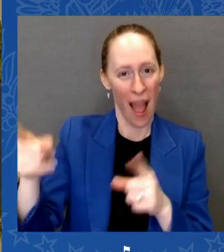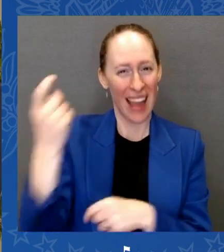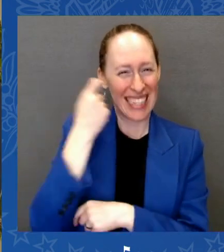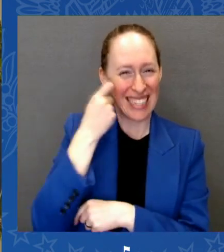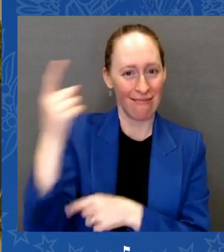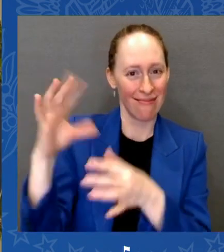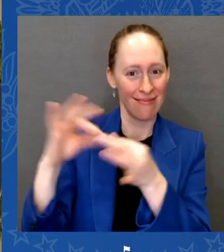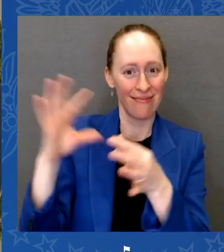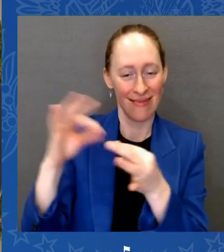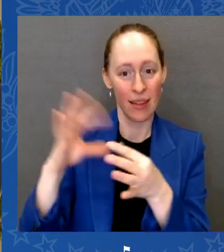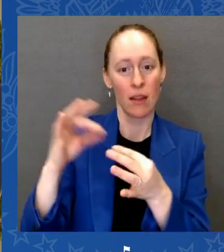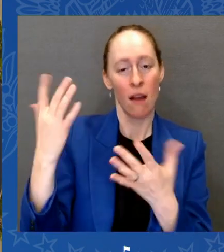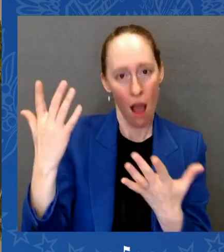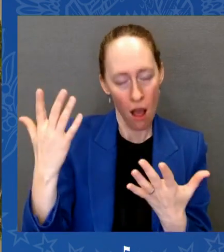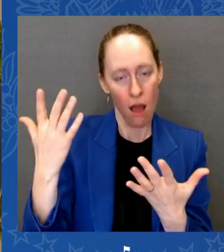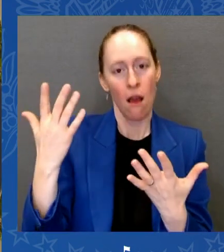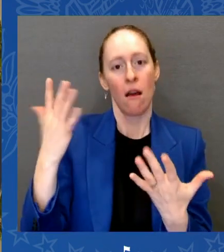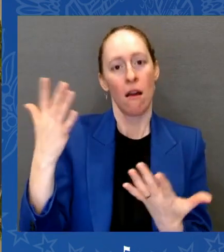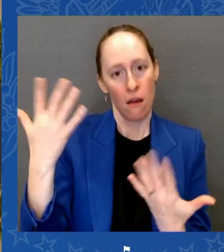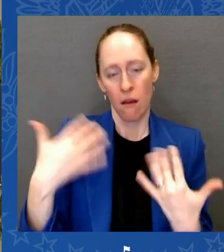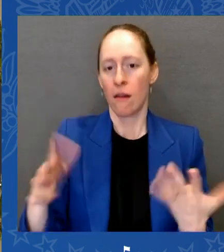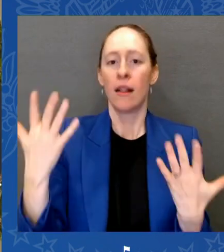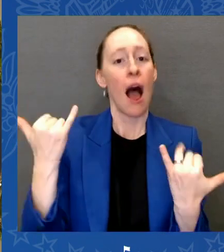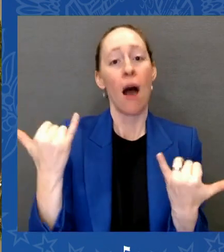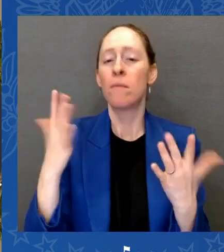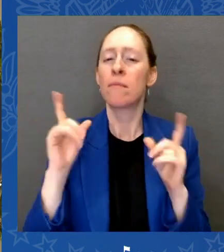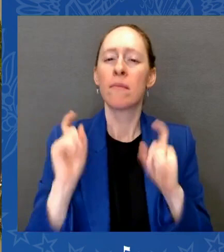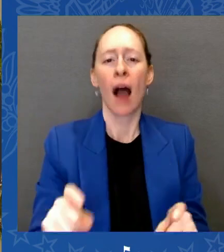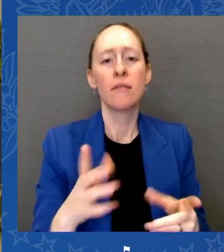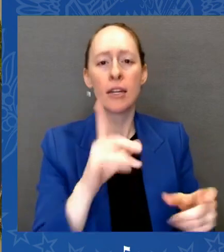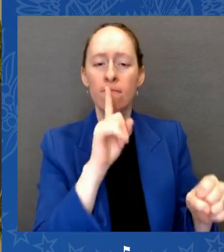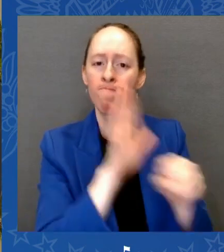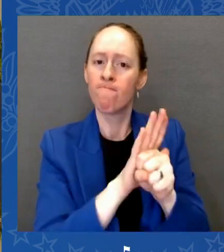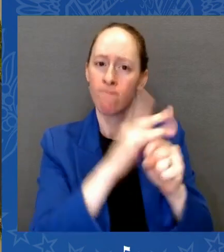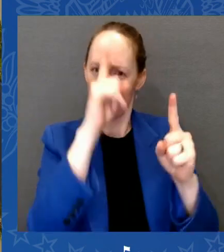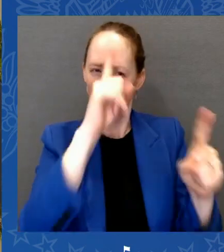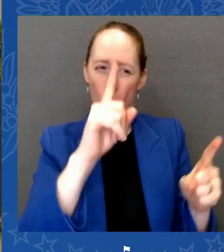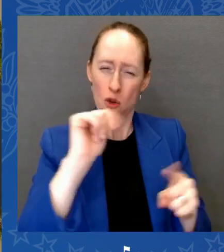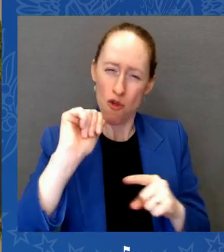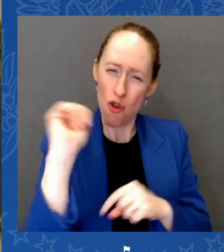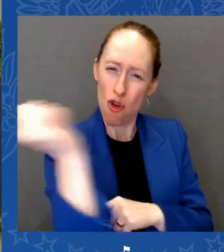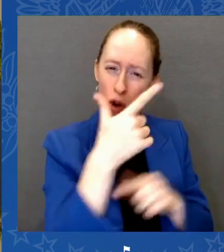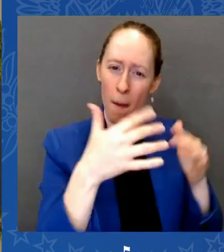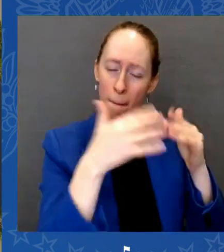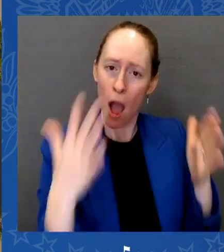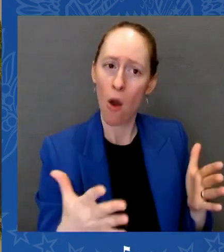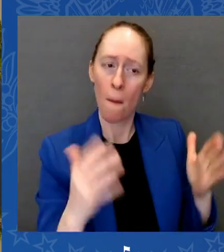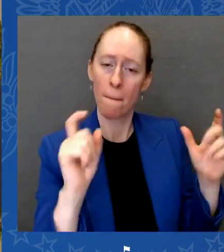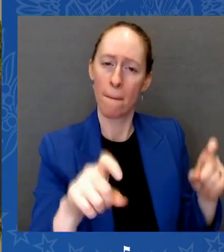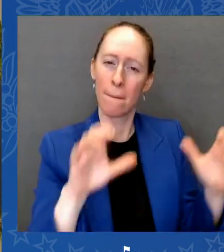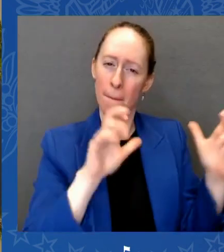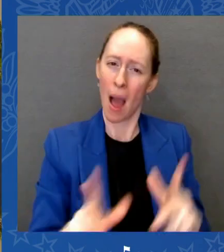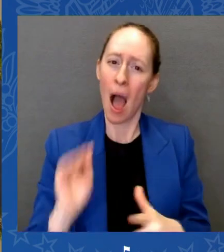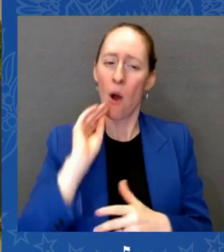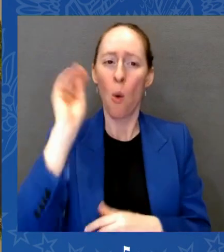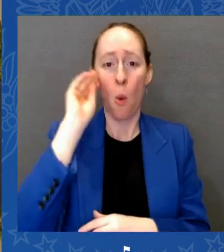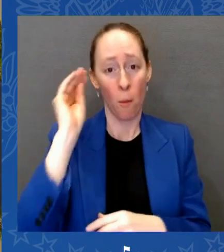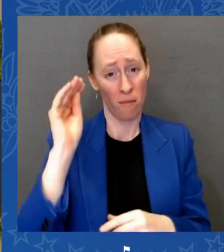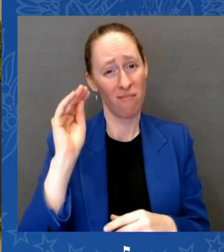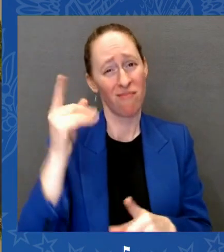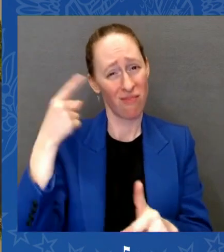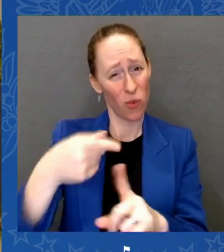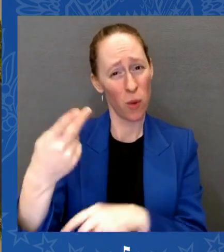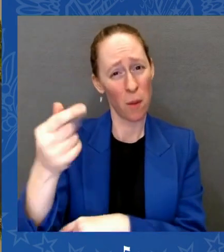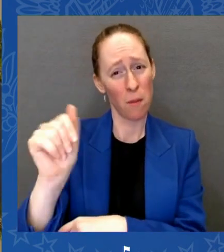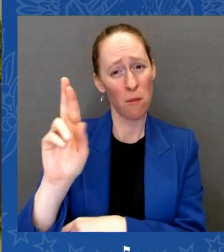home, including Paul, whose family is in our hearts today as we celebrate BG being home. We do understand that there are still people